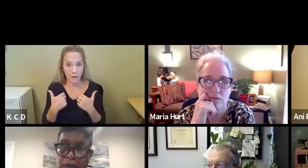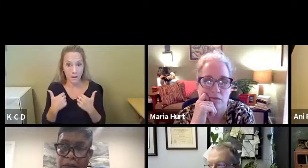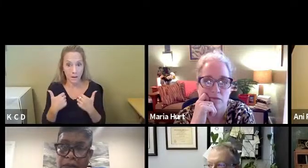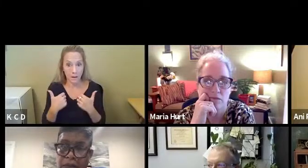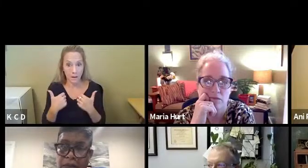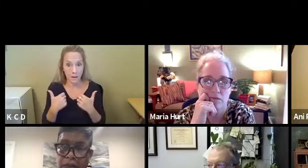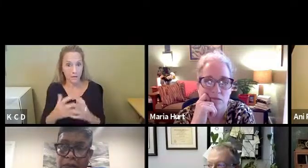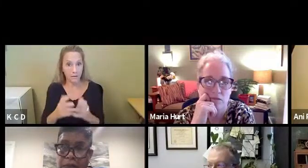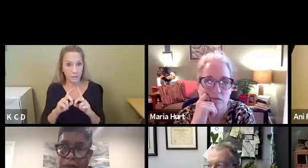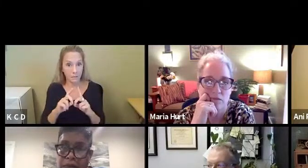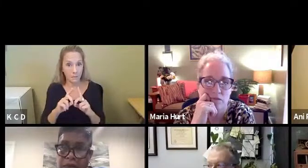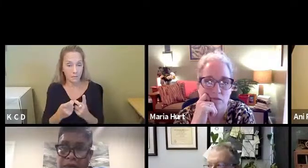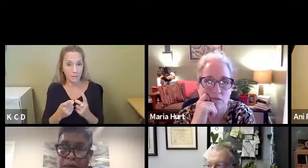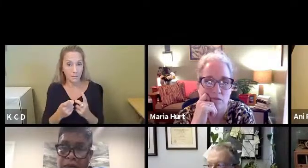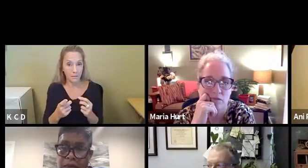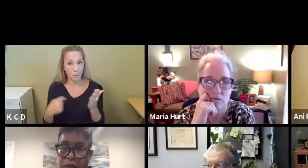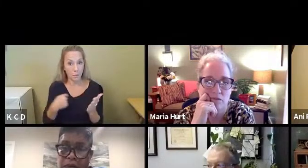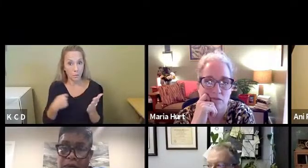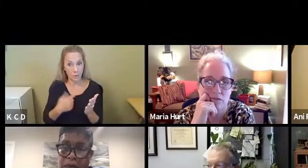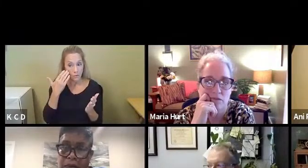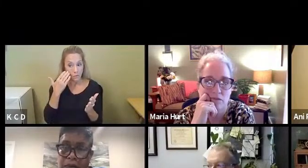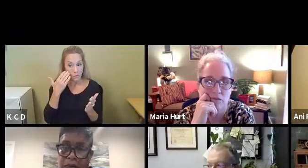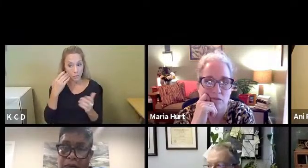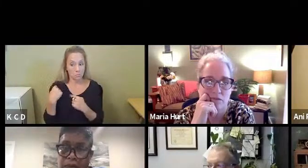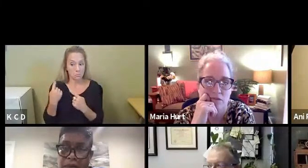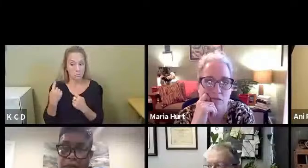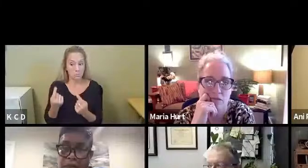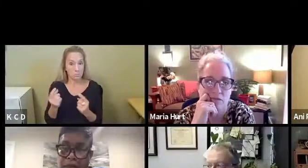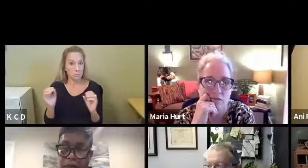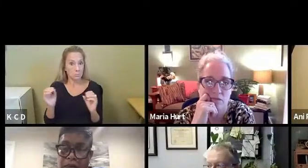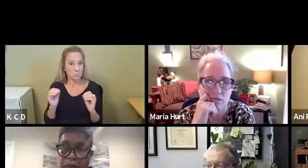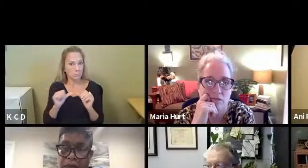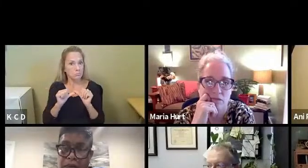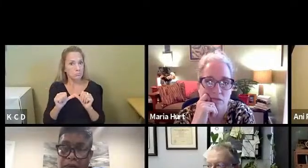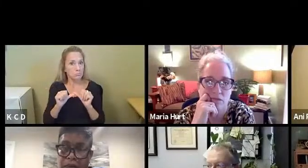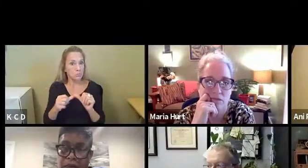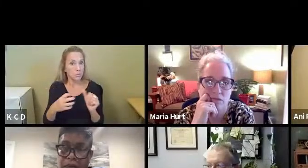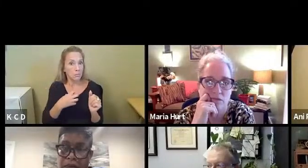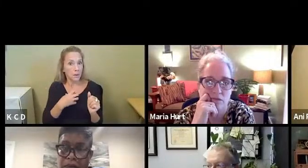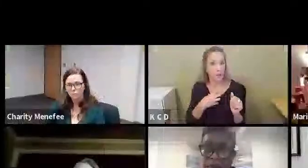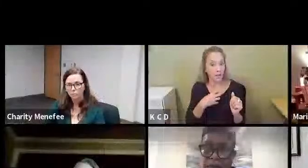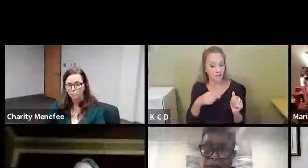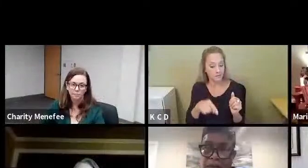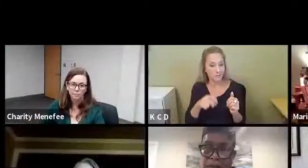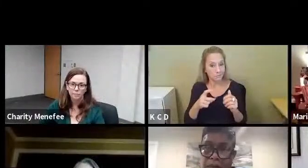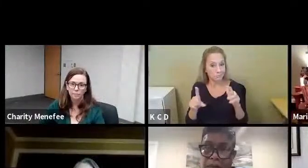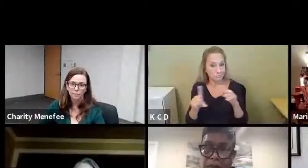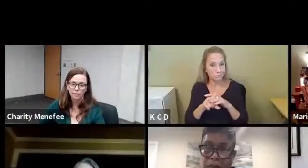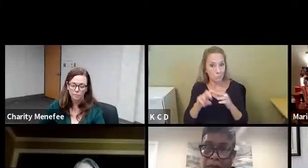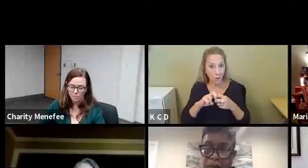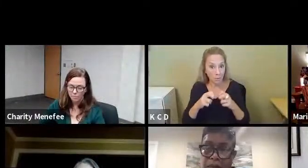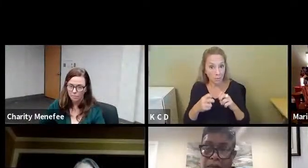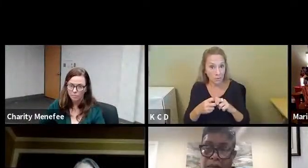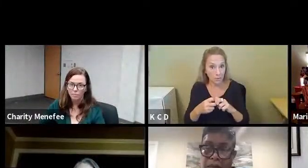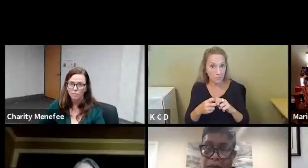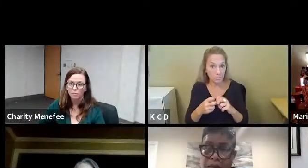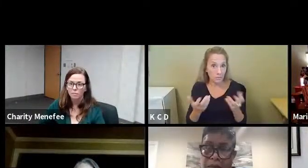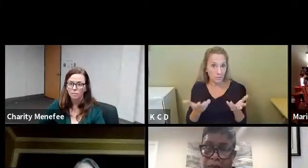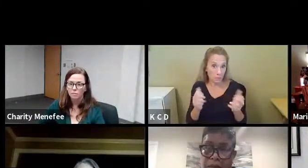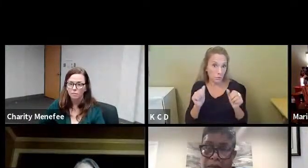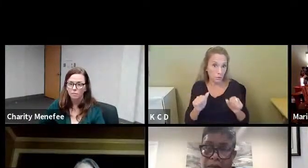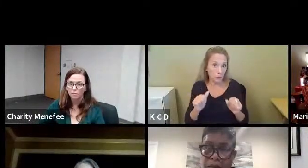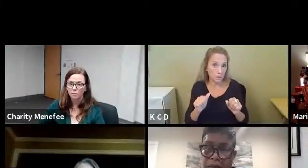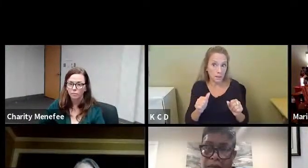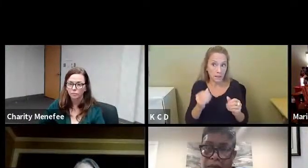far as we know, there have been no ongoing complaints that this has been a problem. So it may be that